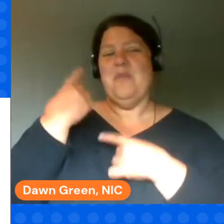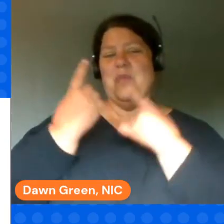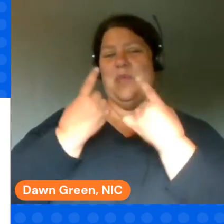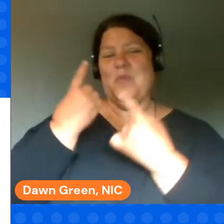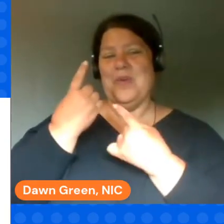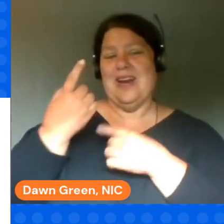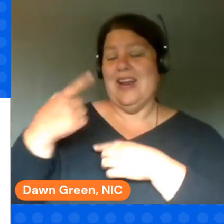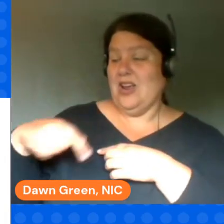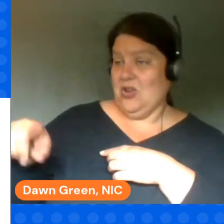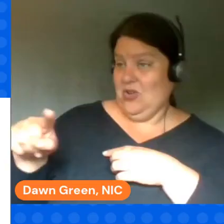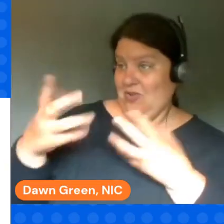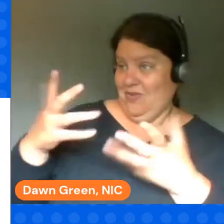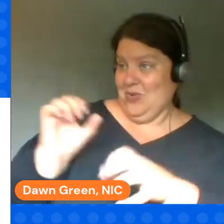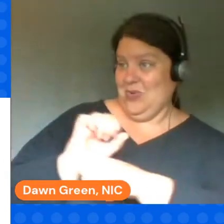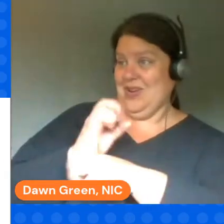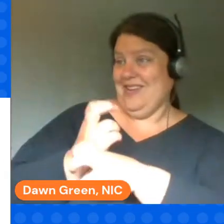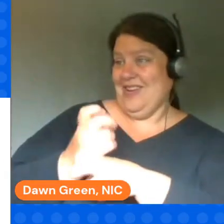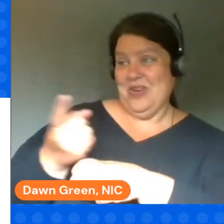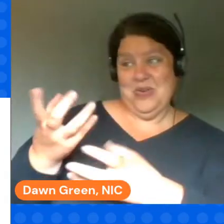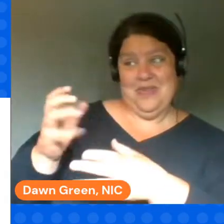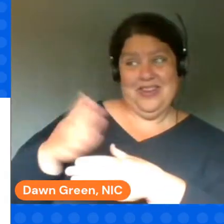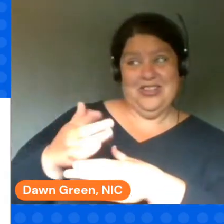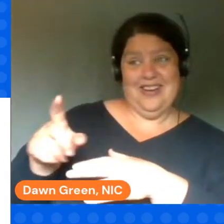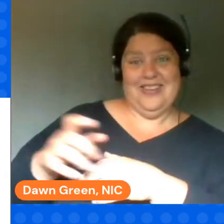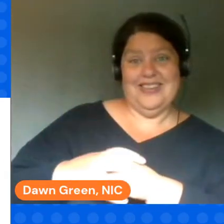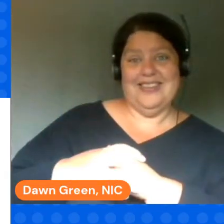on Chromebook. Is there anything I missed that you wanted to share?